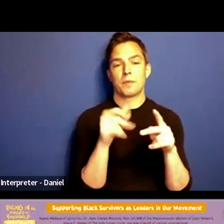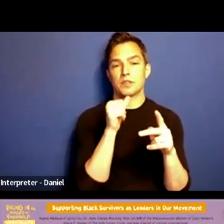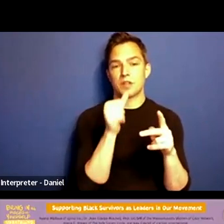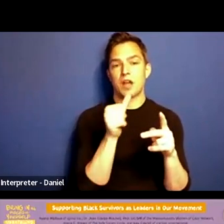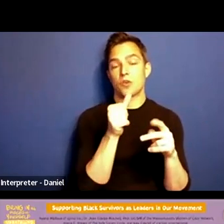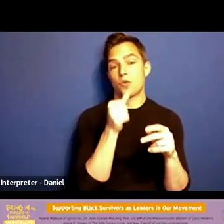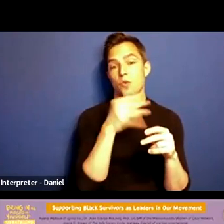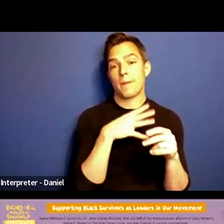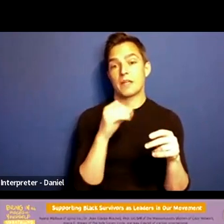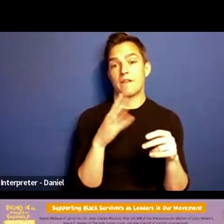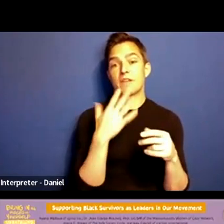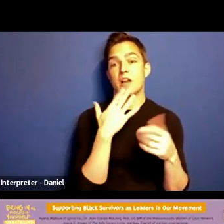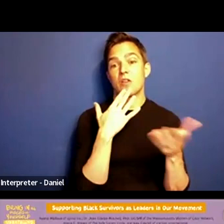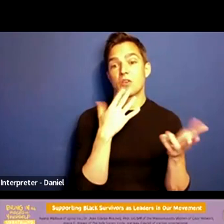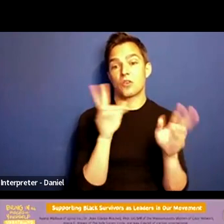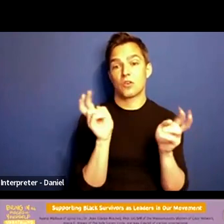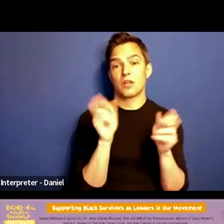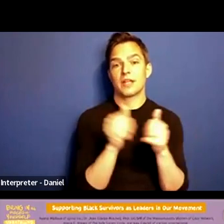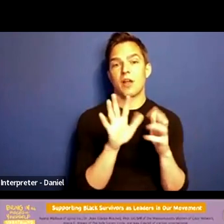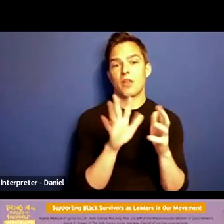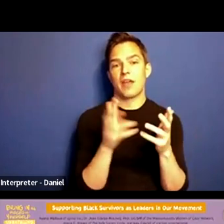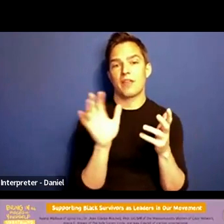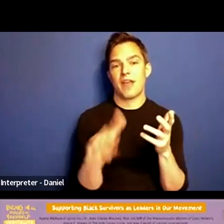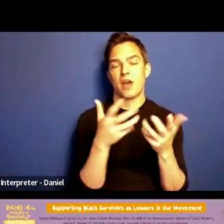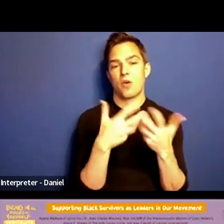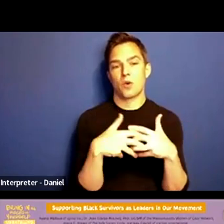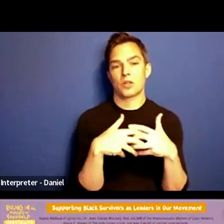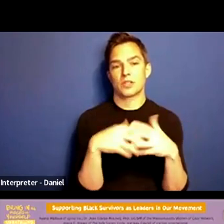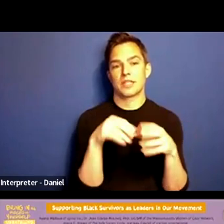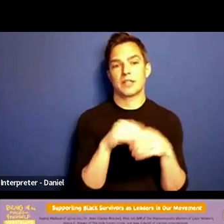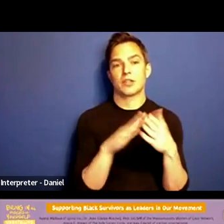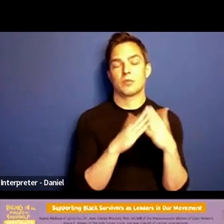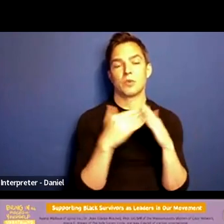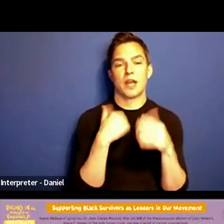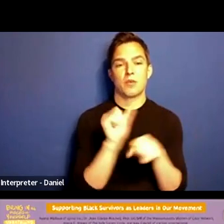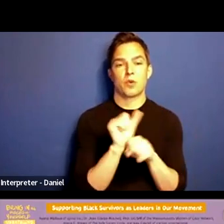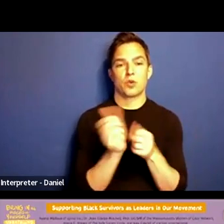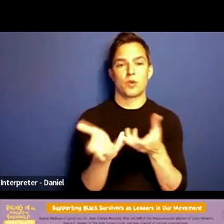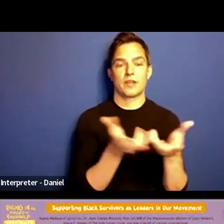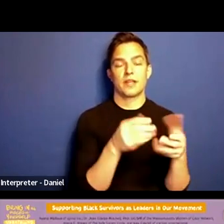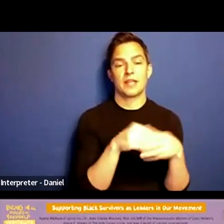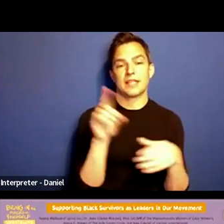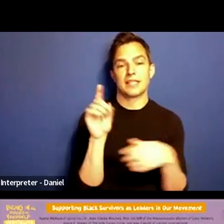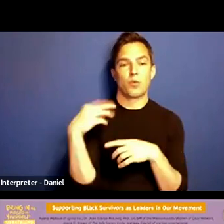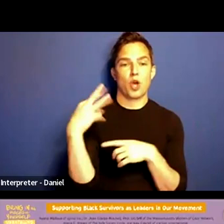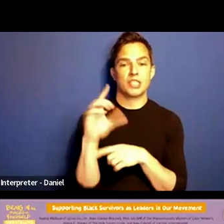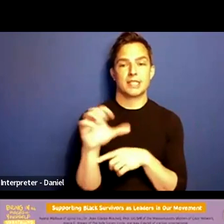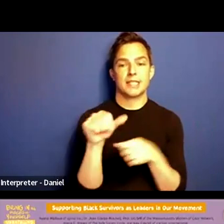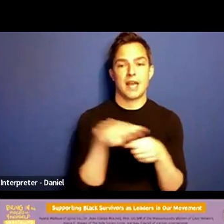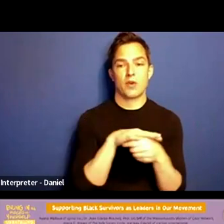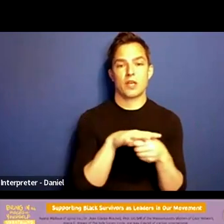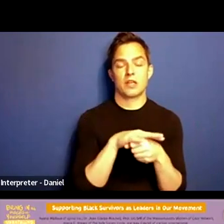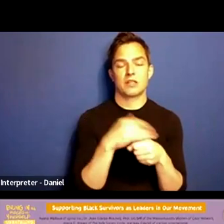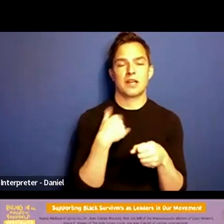personally, and how that works within the community that I work within in the DC area. So I can't really speak on